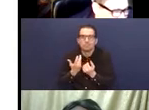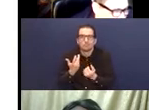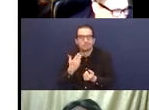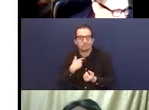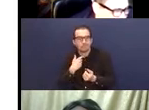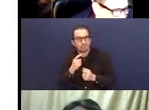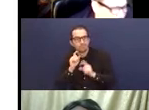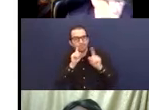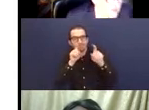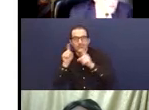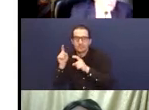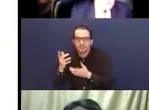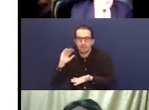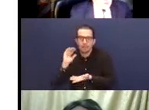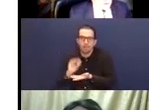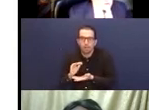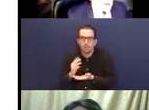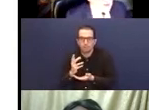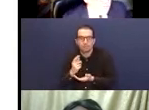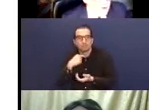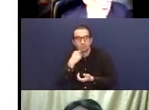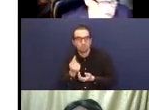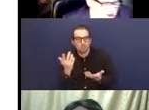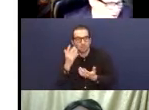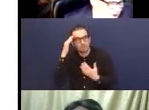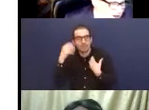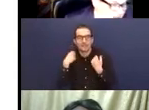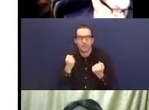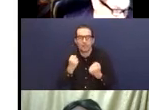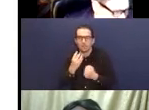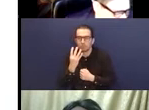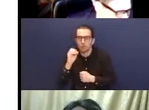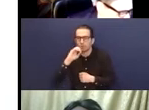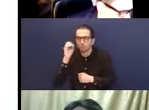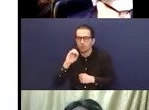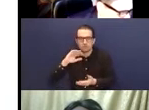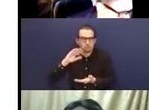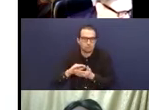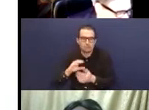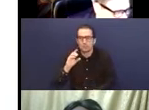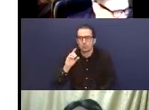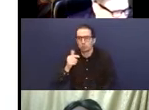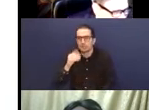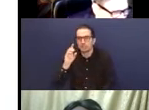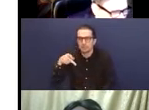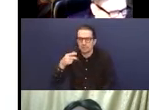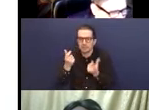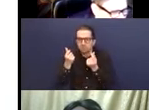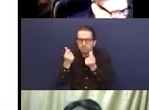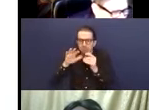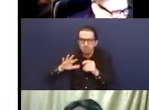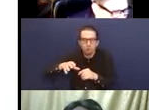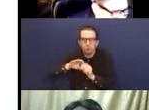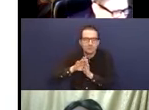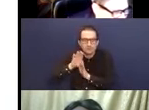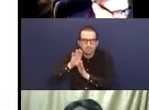And we'll be talking about the Sustainable Development Goals later, but there is a goal here under 3.4, reduce premature